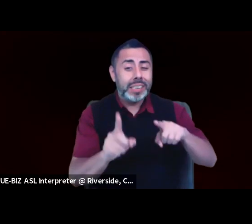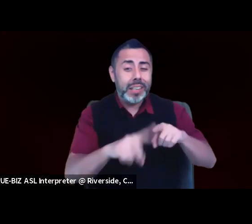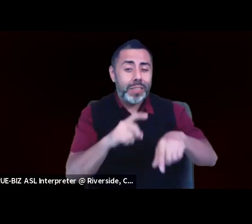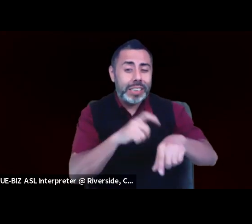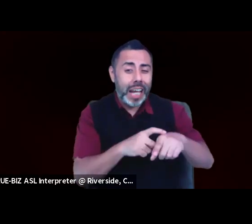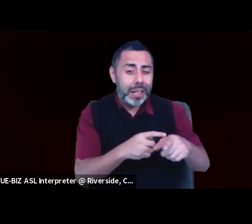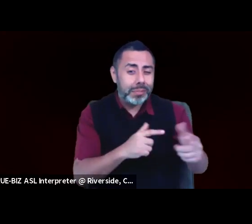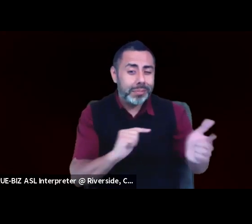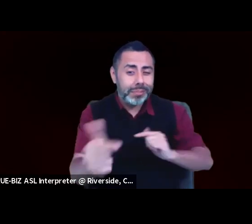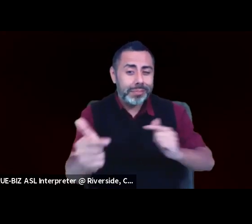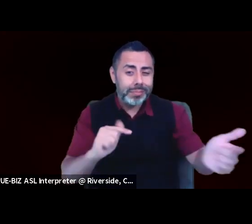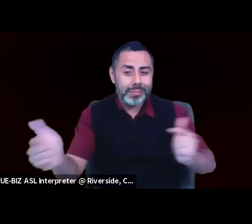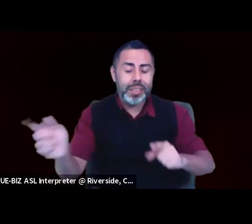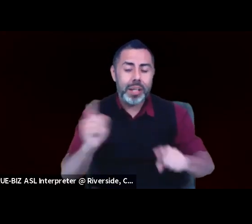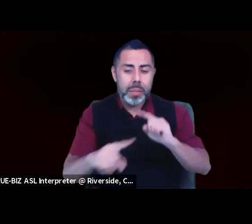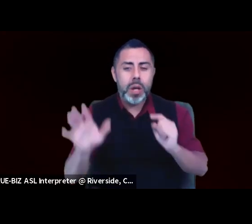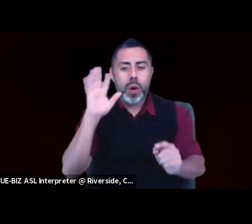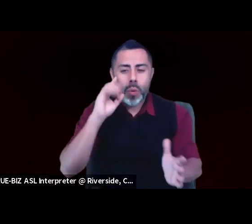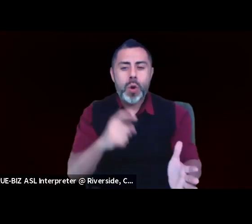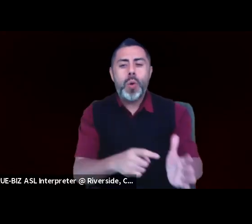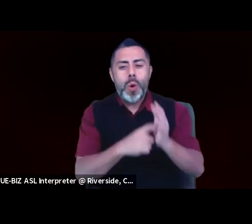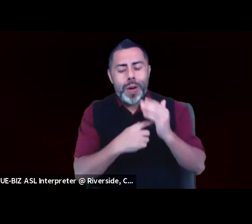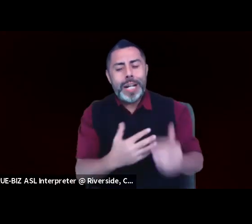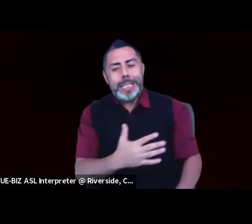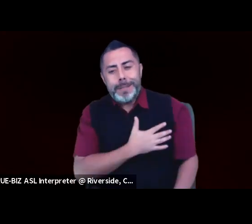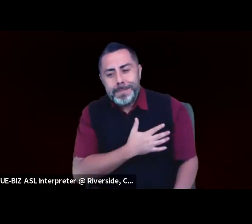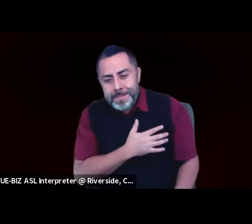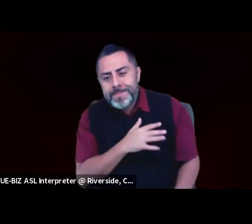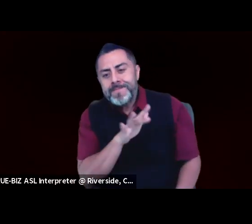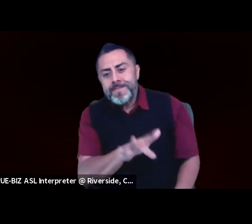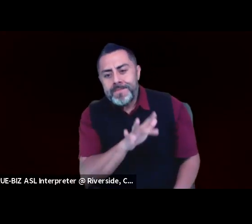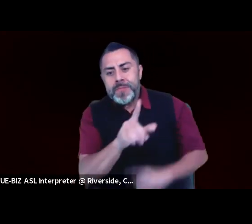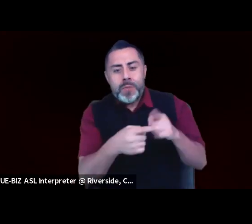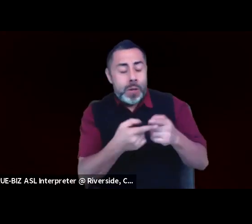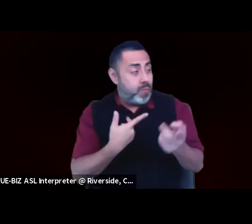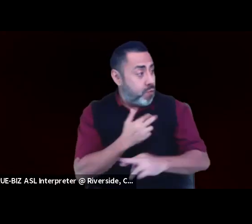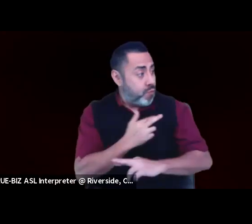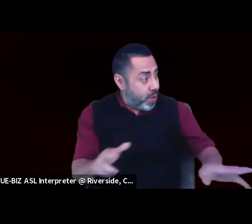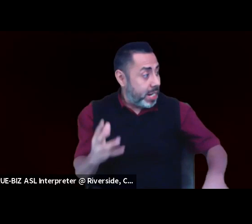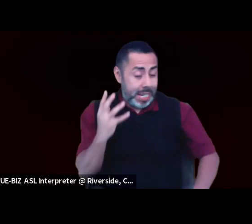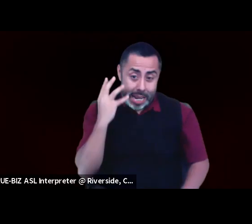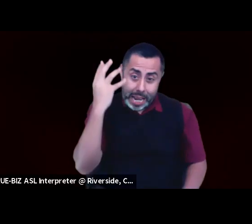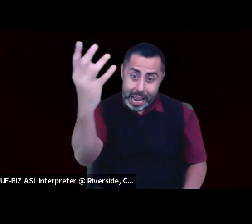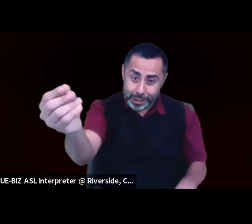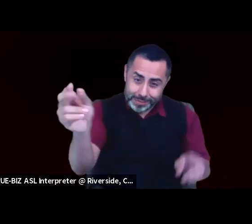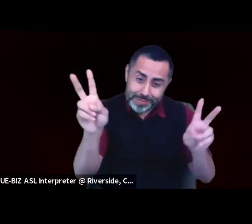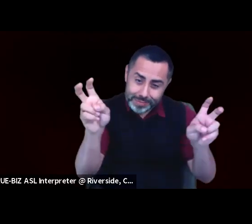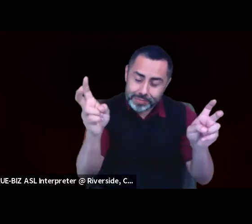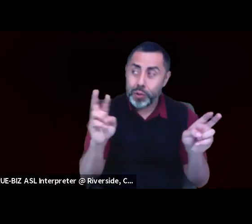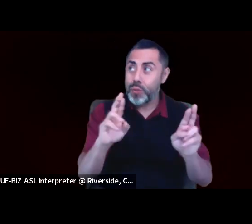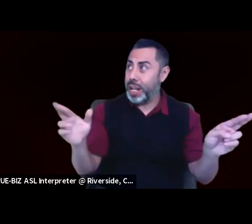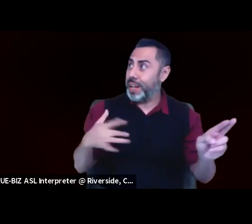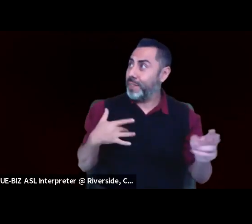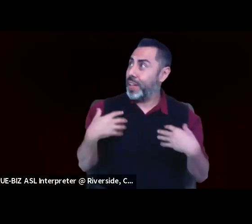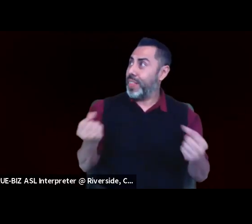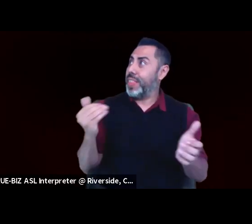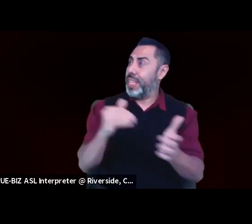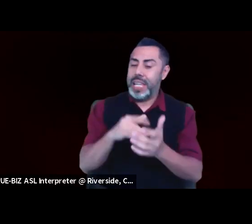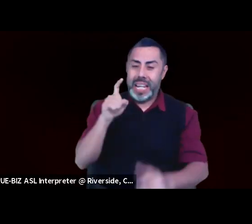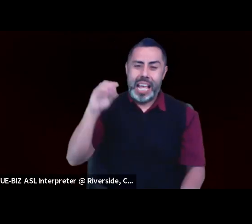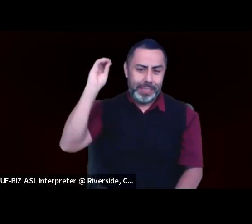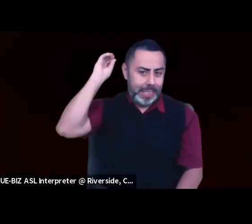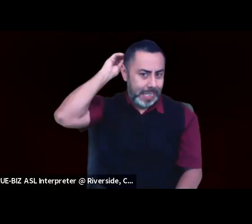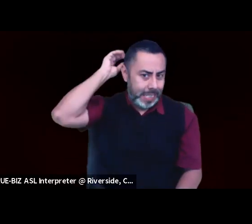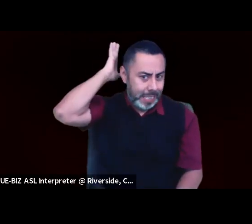empathy when we all are able to go out again or feel healthy again, to remember that crisis happens all the time